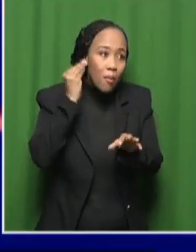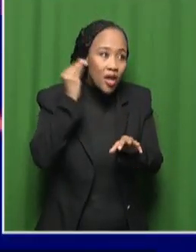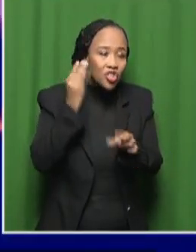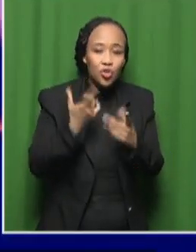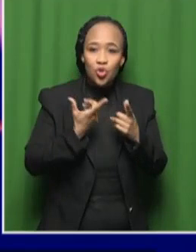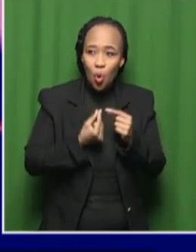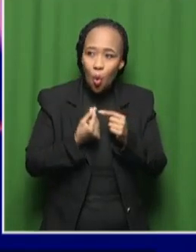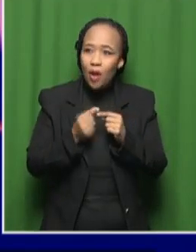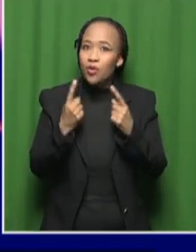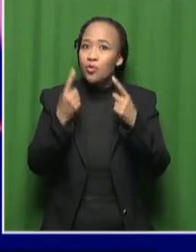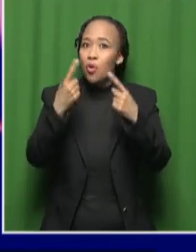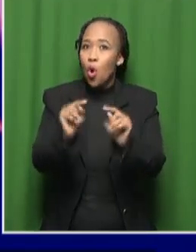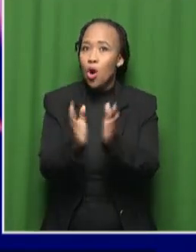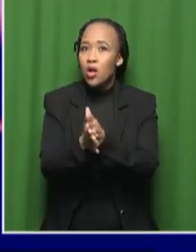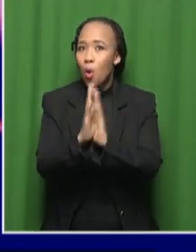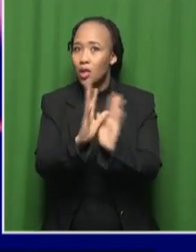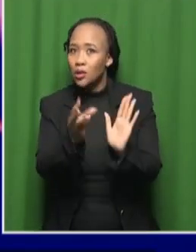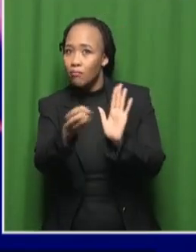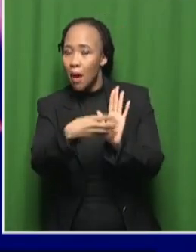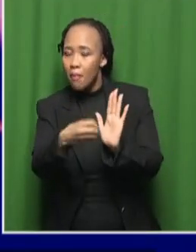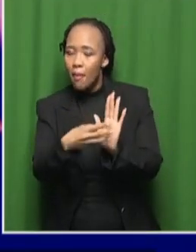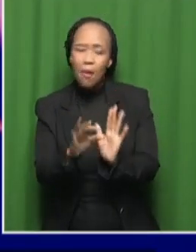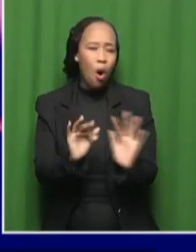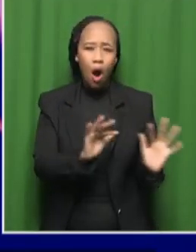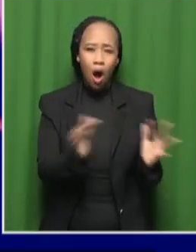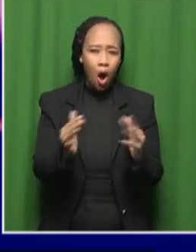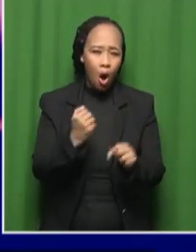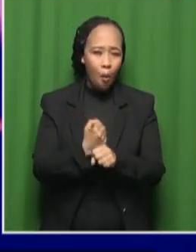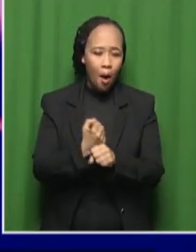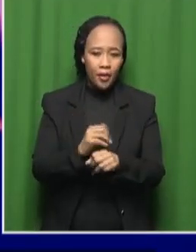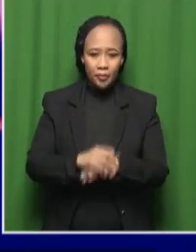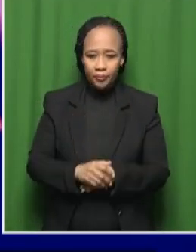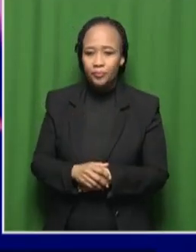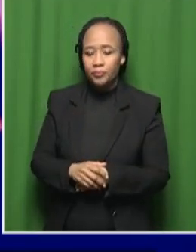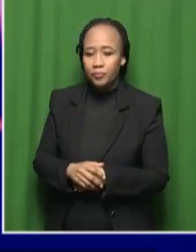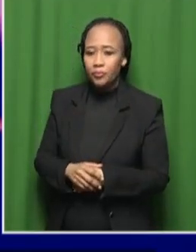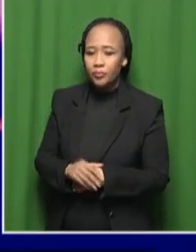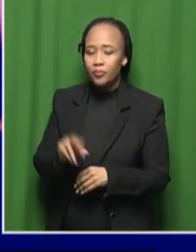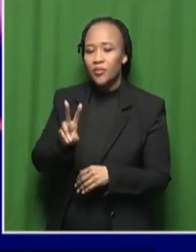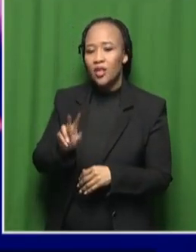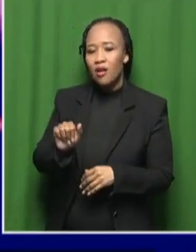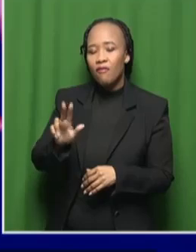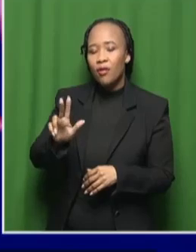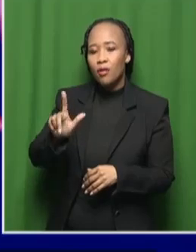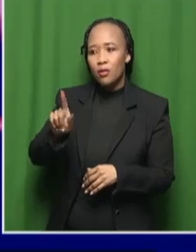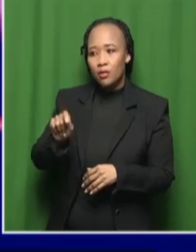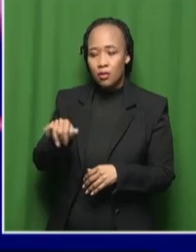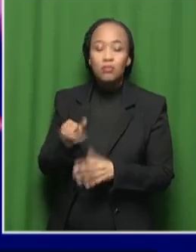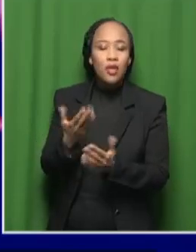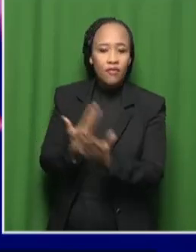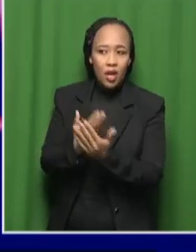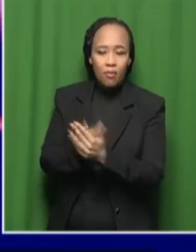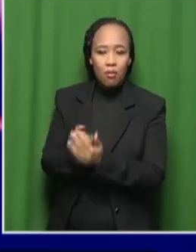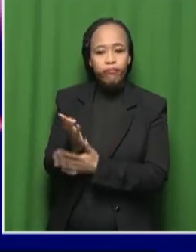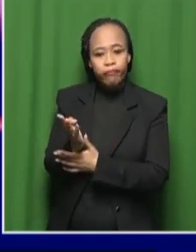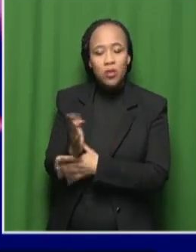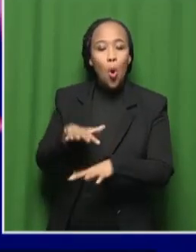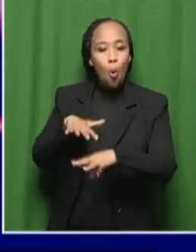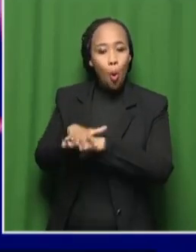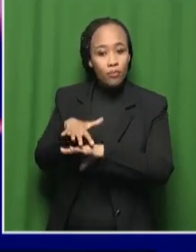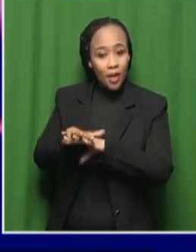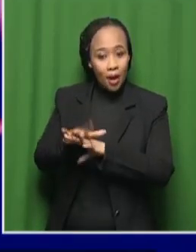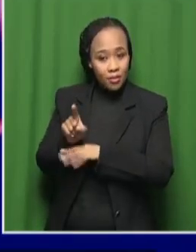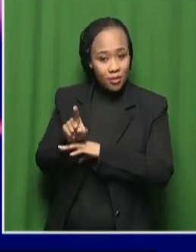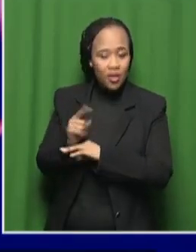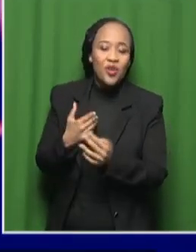got 3 phases to this. Currently the vault is available, so if you go to ajuda.co.za, immediately you can go on to the